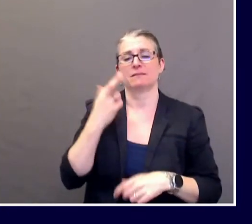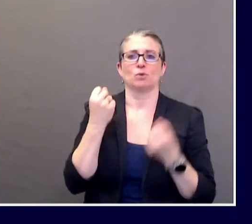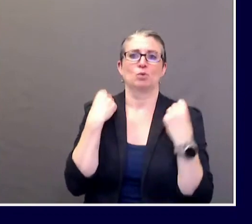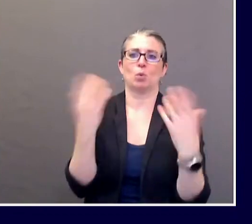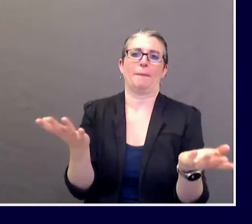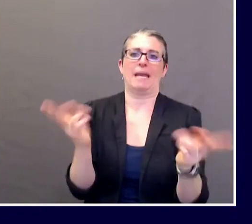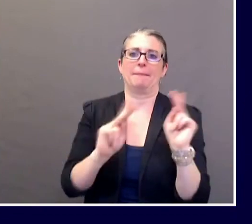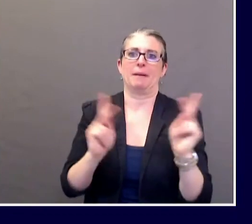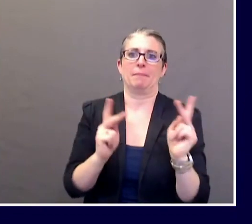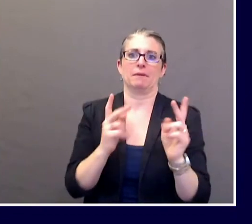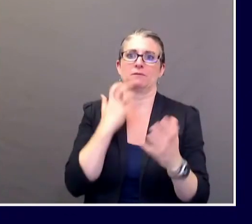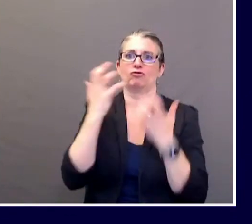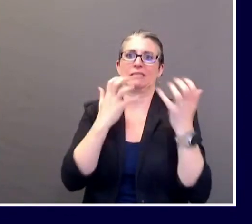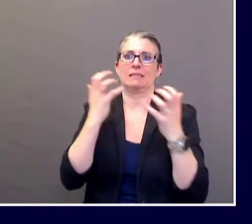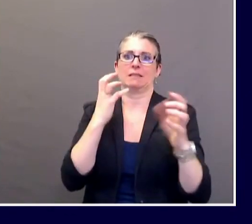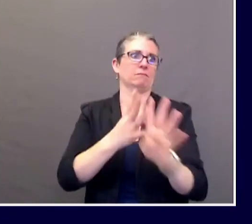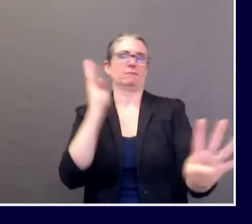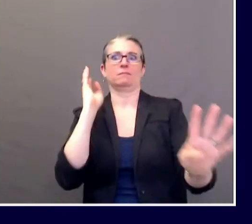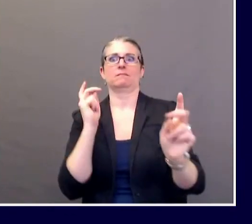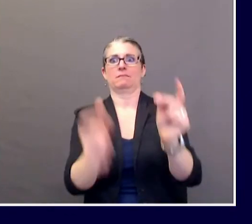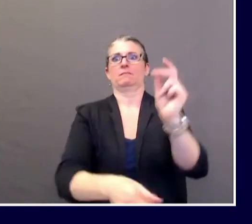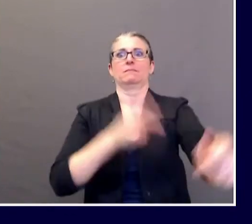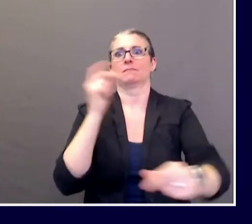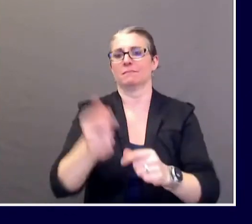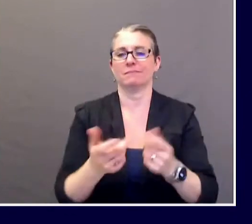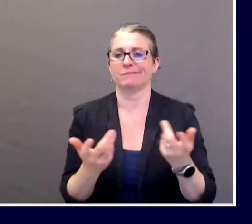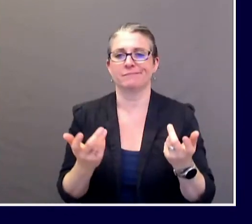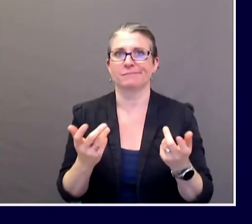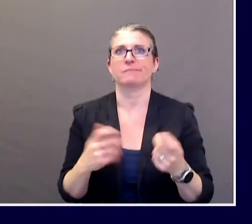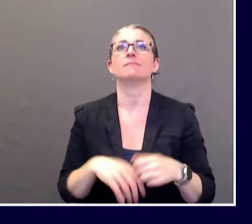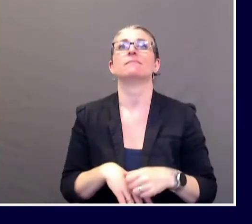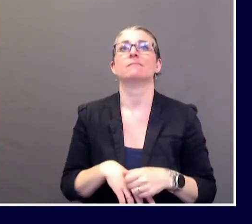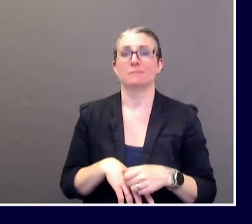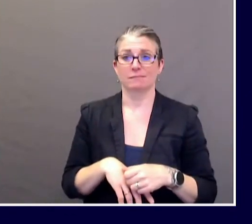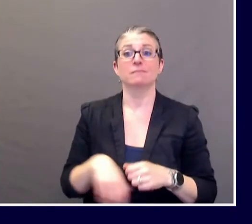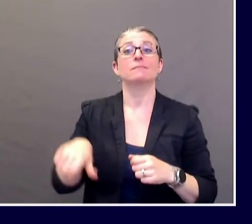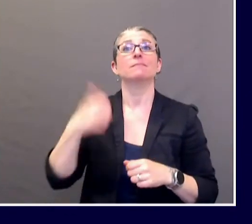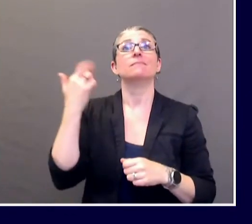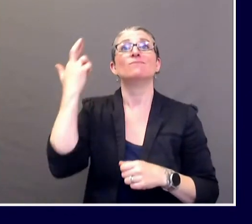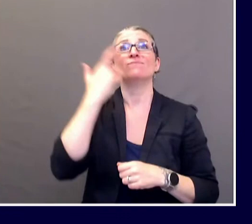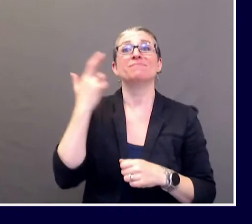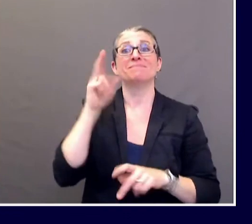available, neither of which inspires a lot of confidence. But now